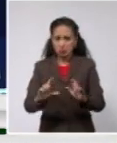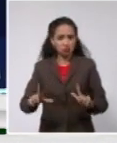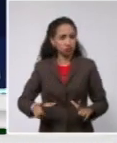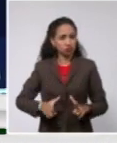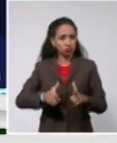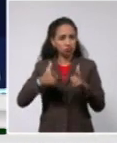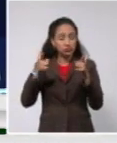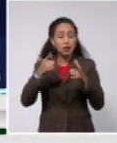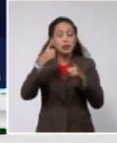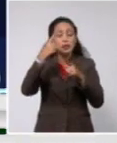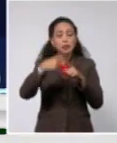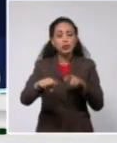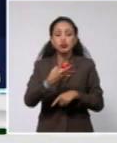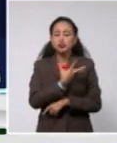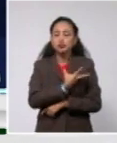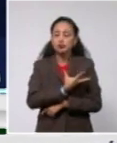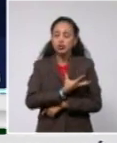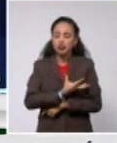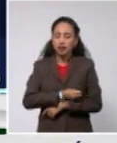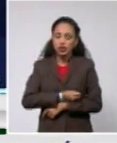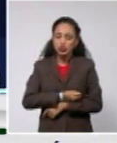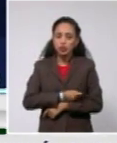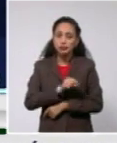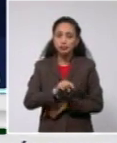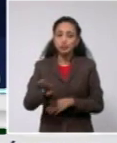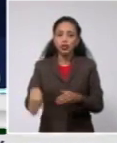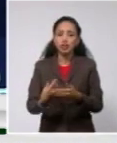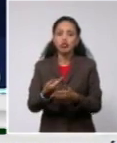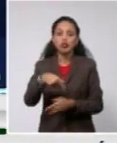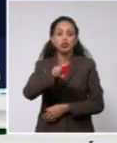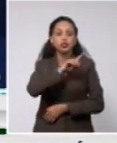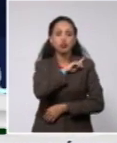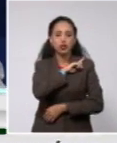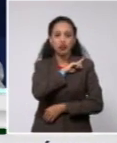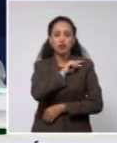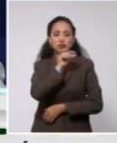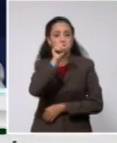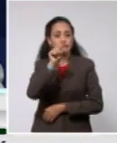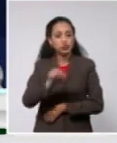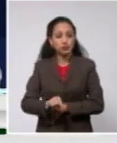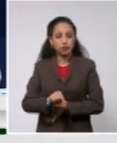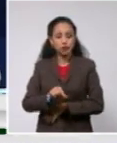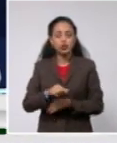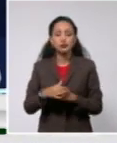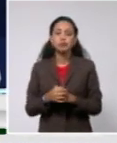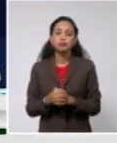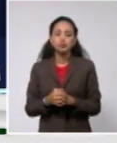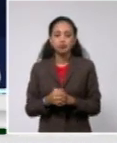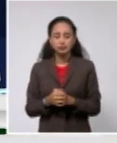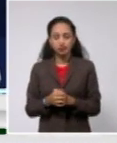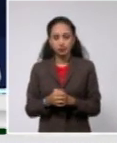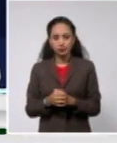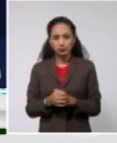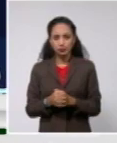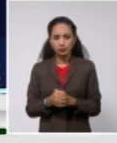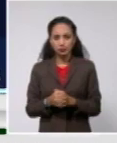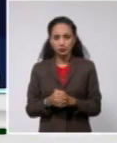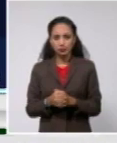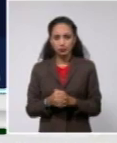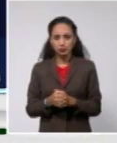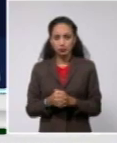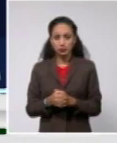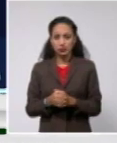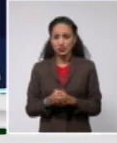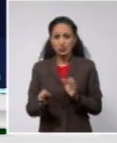The patient was admitted to hospital on August the 14th and transferred to intensive care 2 days